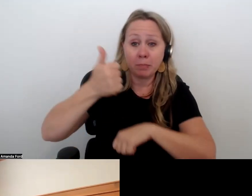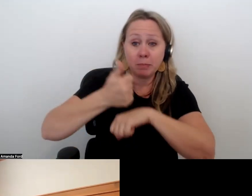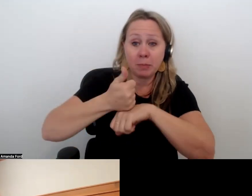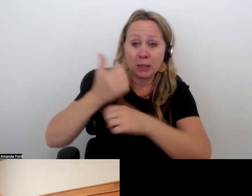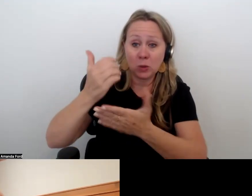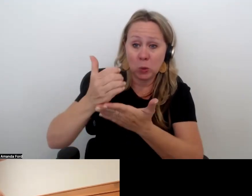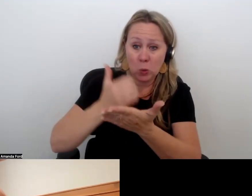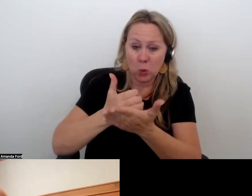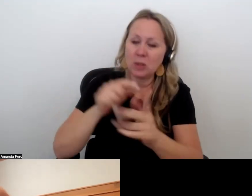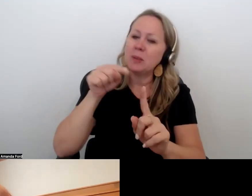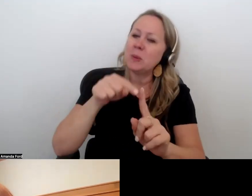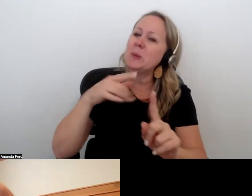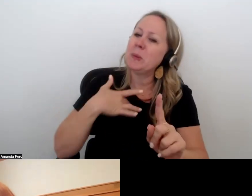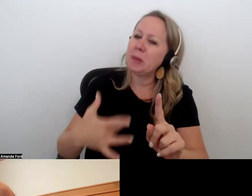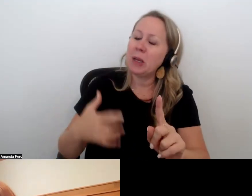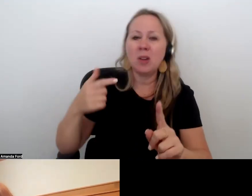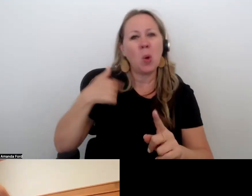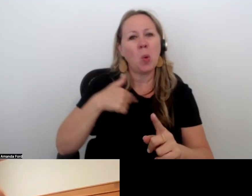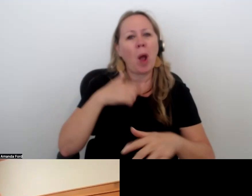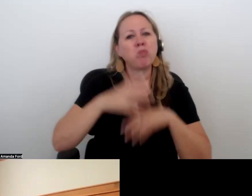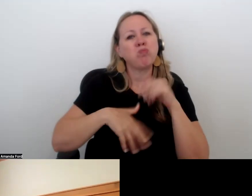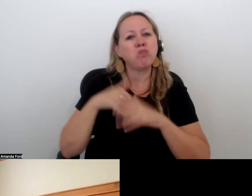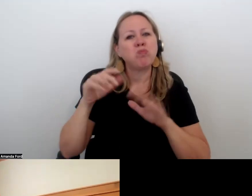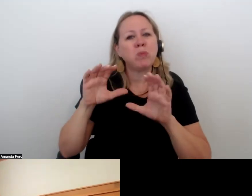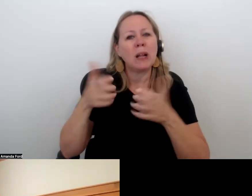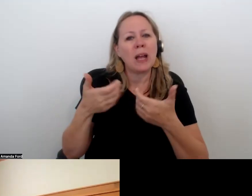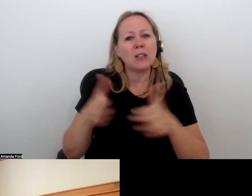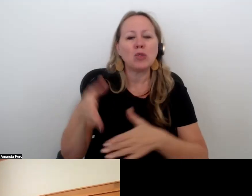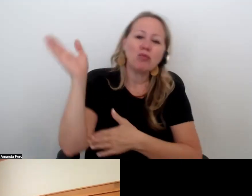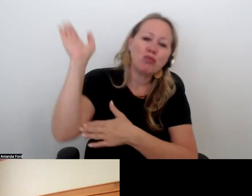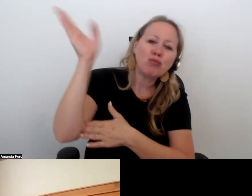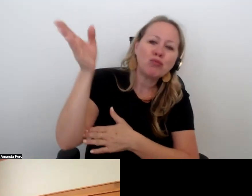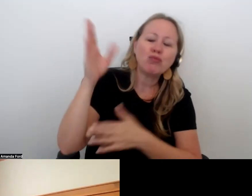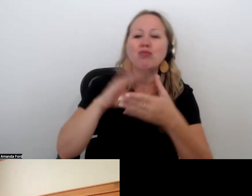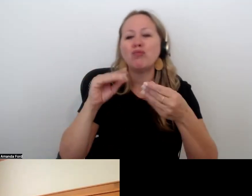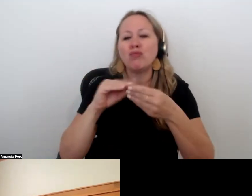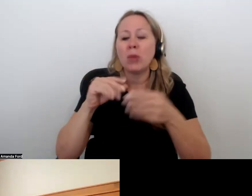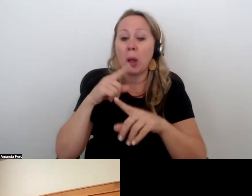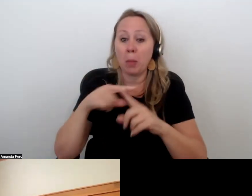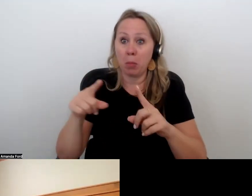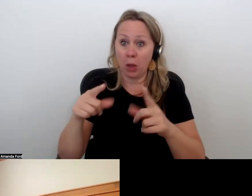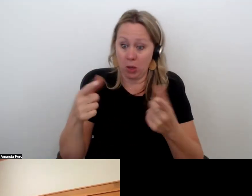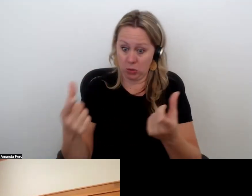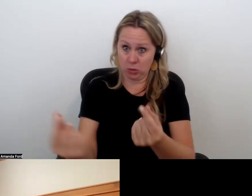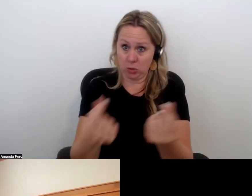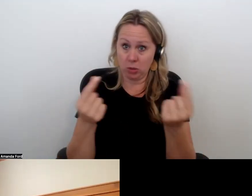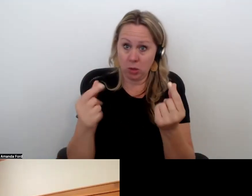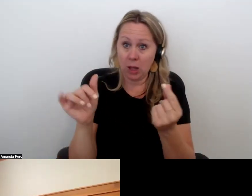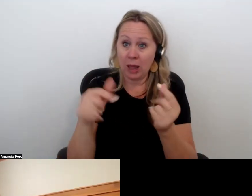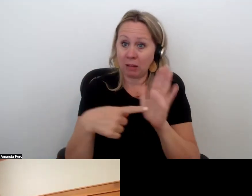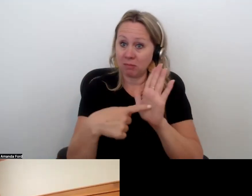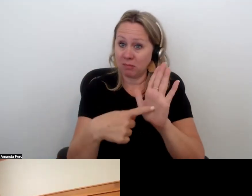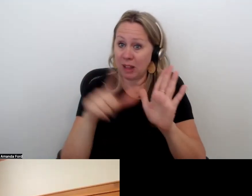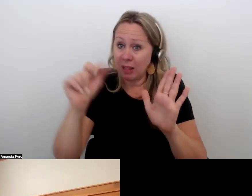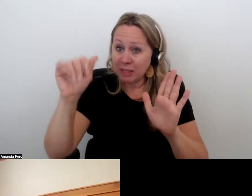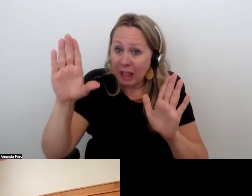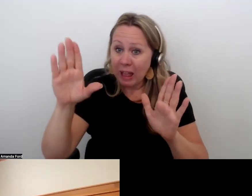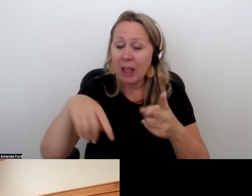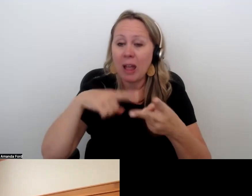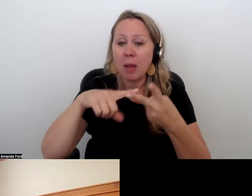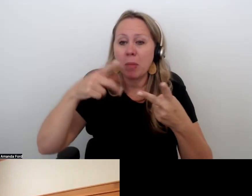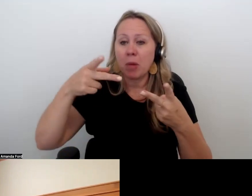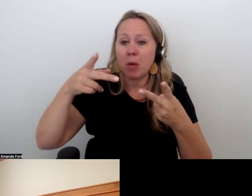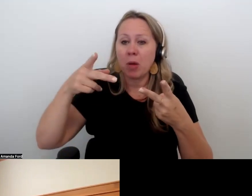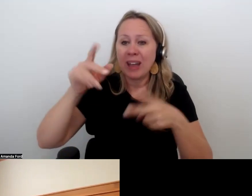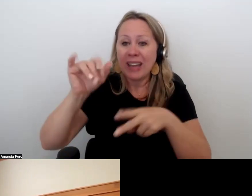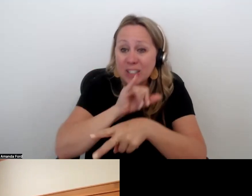feel like we're more comfortable in classroom-based courses, but something where there's a practical output like lab or a practicum or an